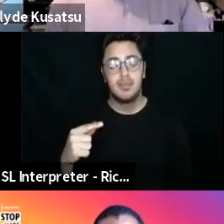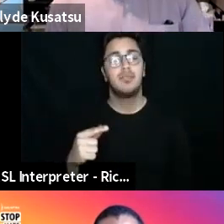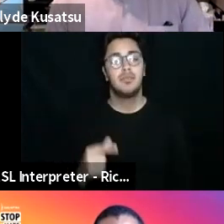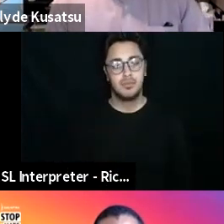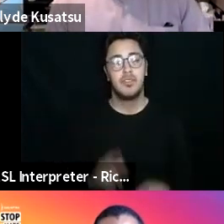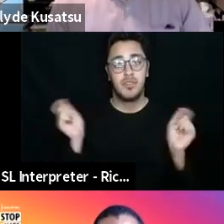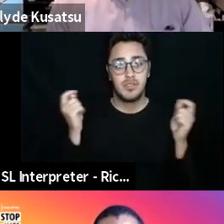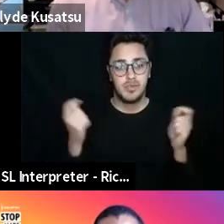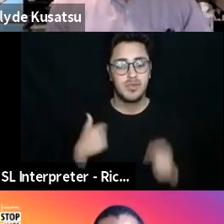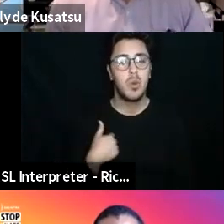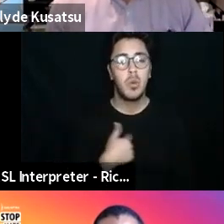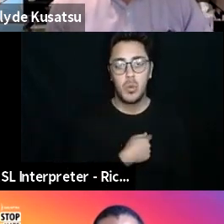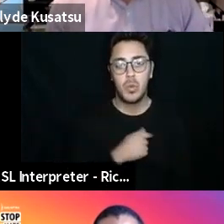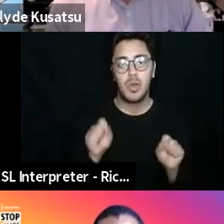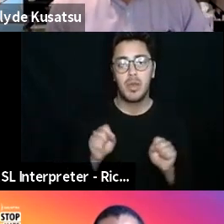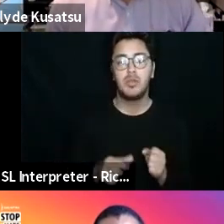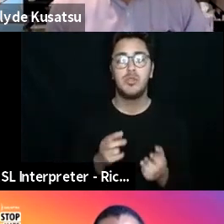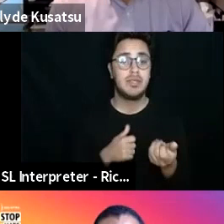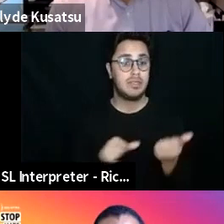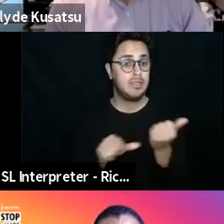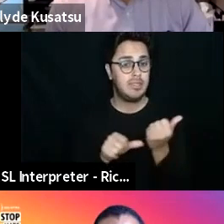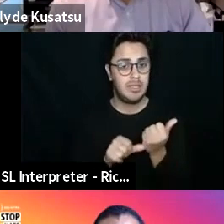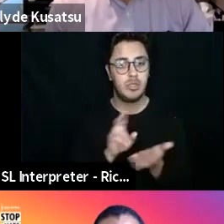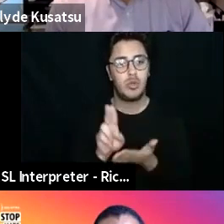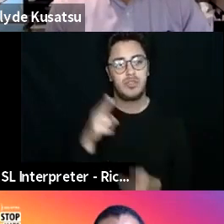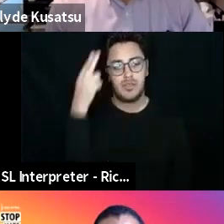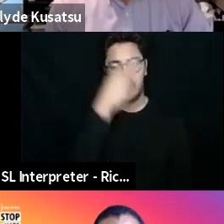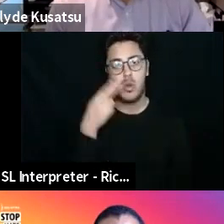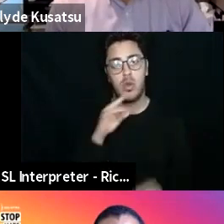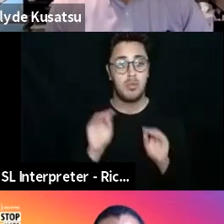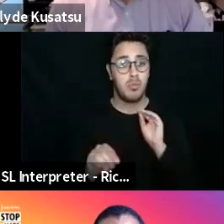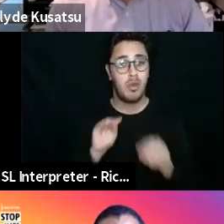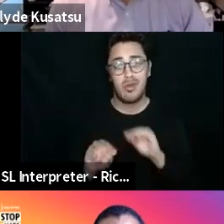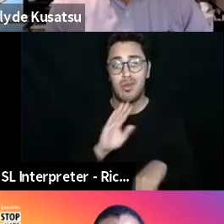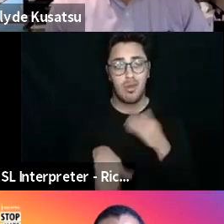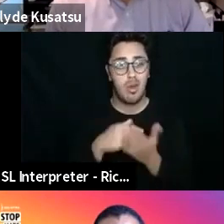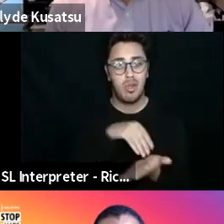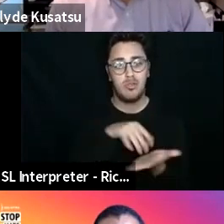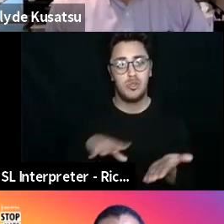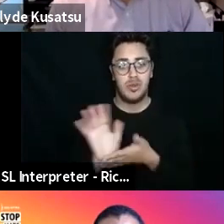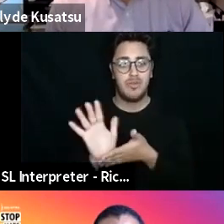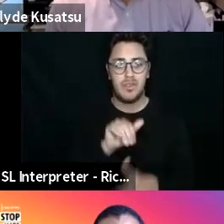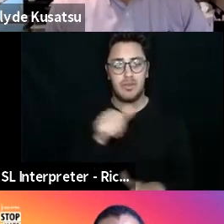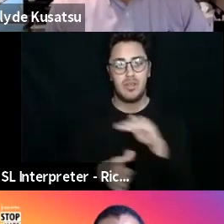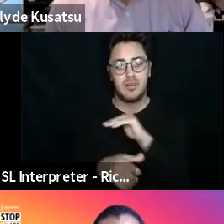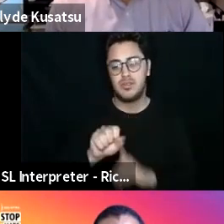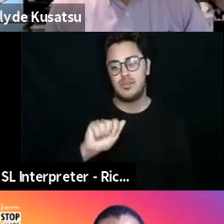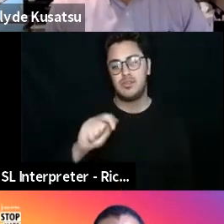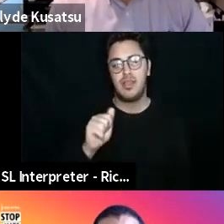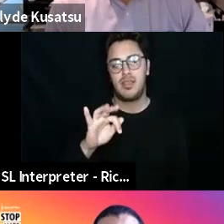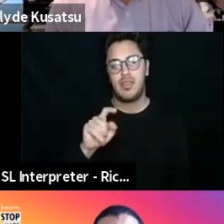inspire and assist the University of Hawaii into putting all its student films under a SAG-AFTRA student